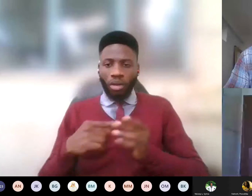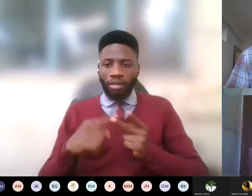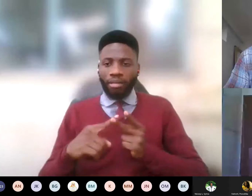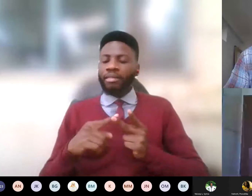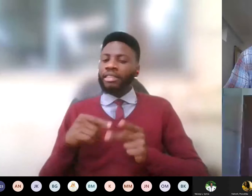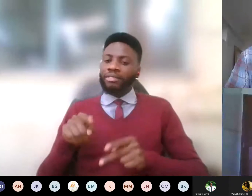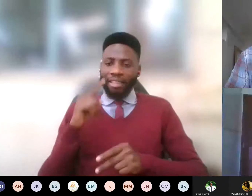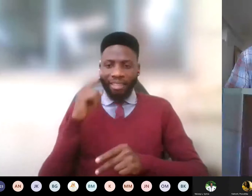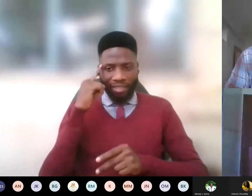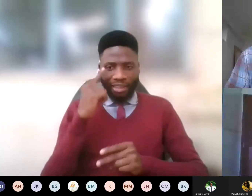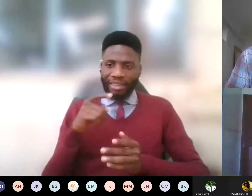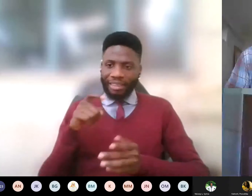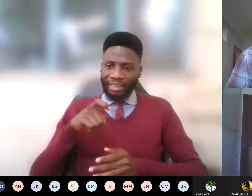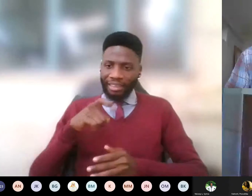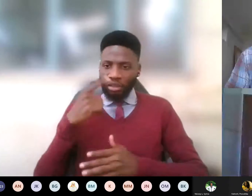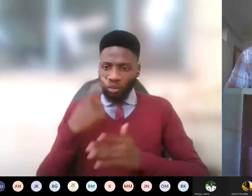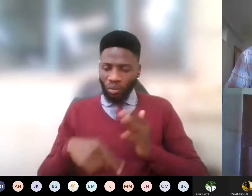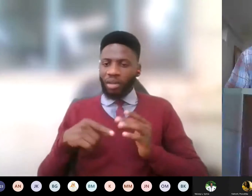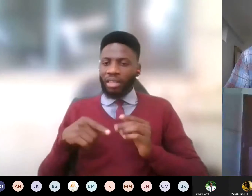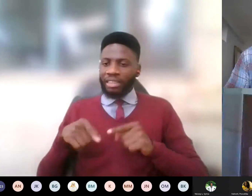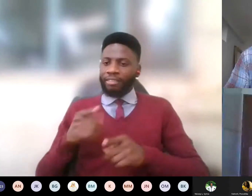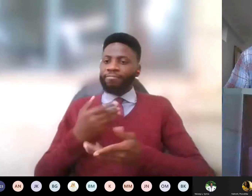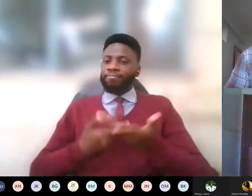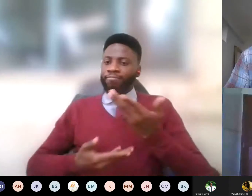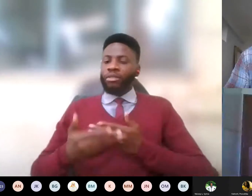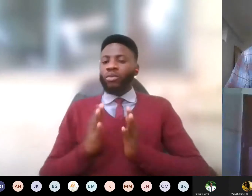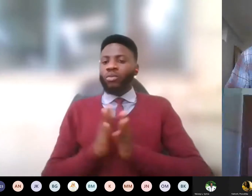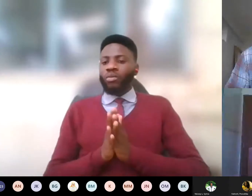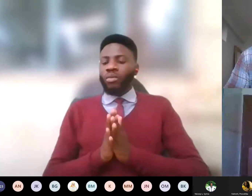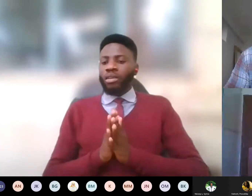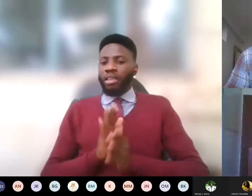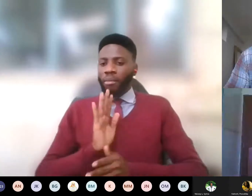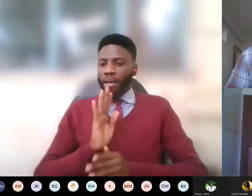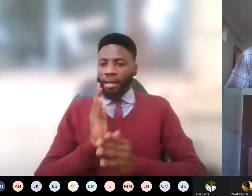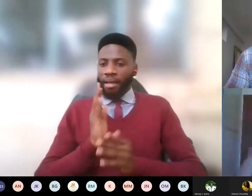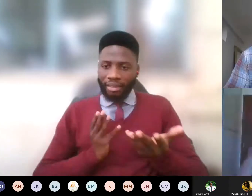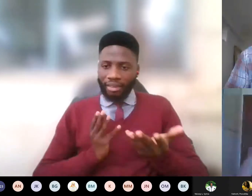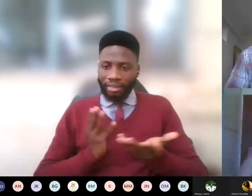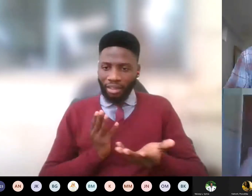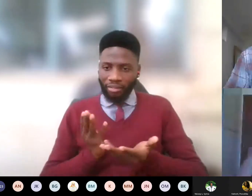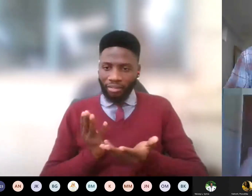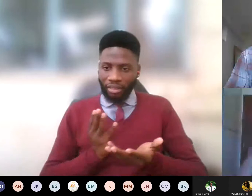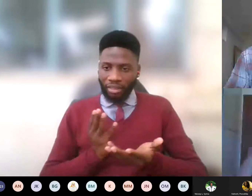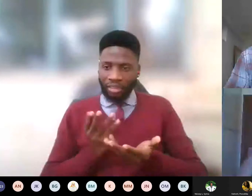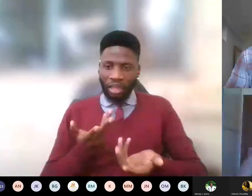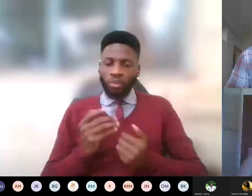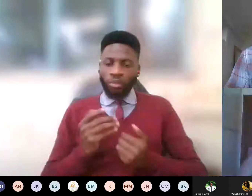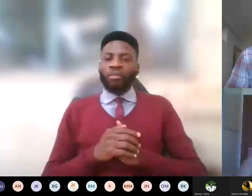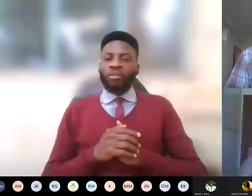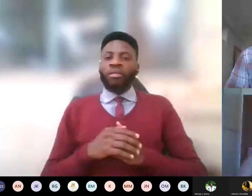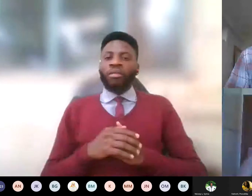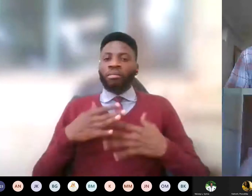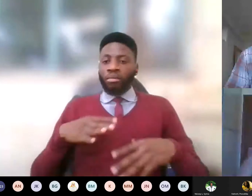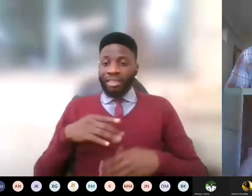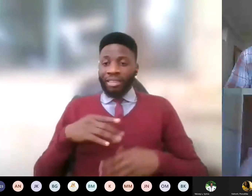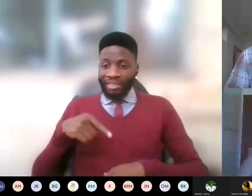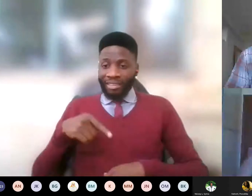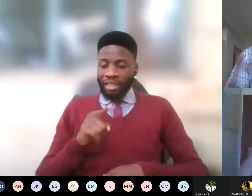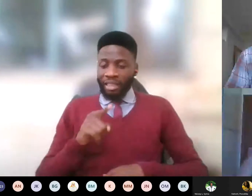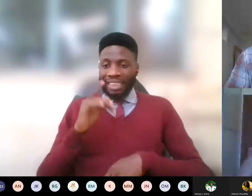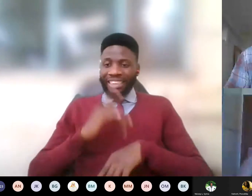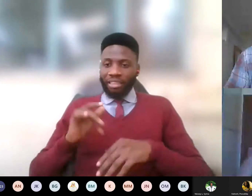I would talk about technical skills. Yes, machine learning, deep learning, artificial intelligence